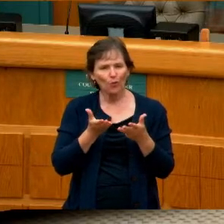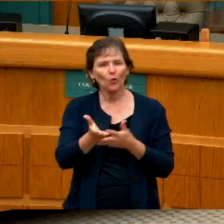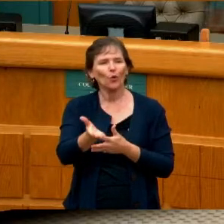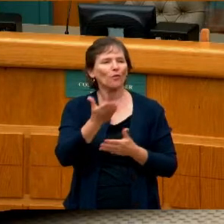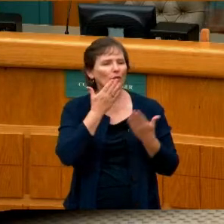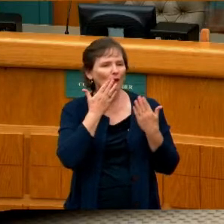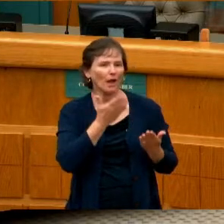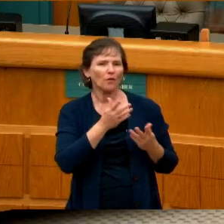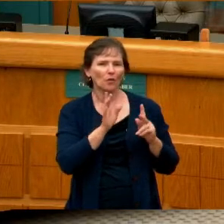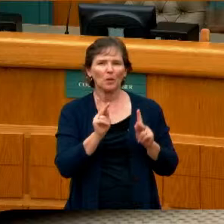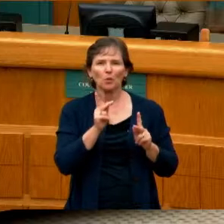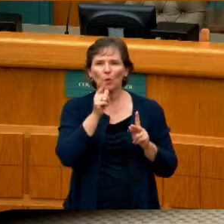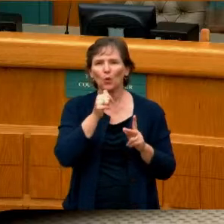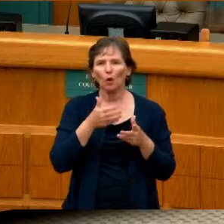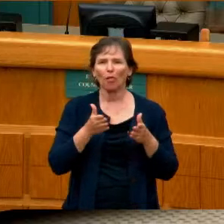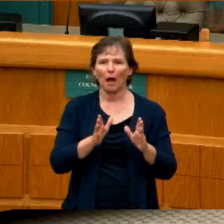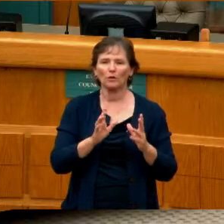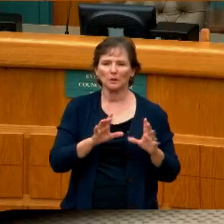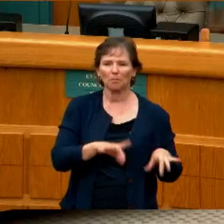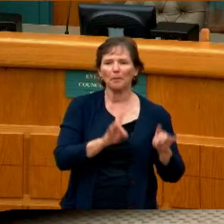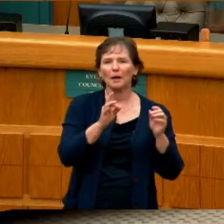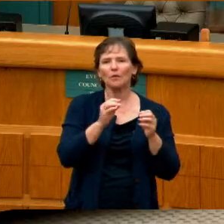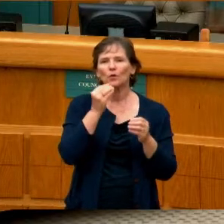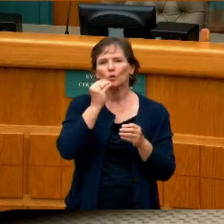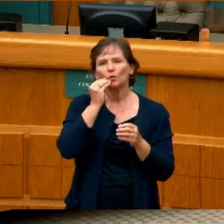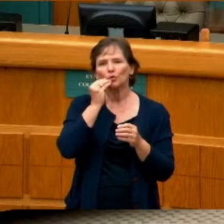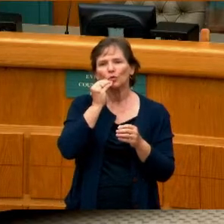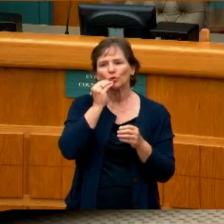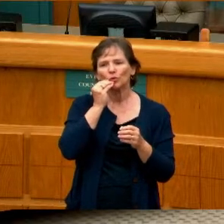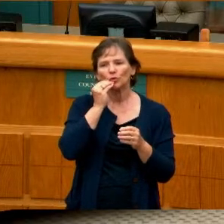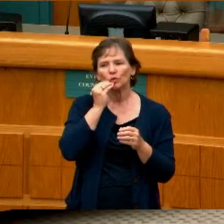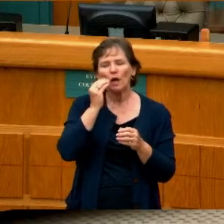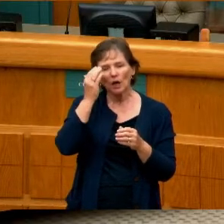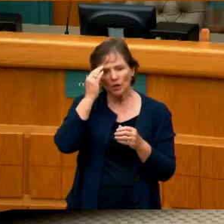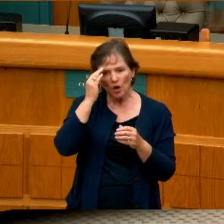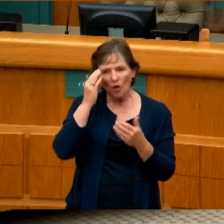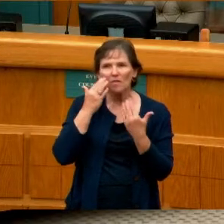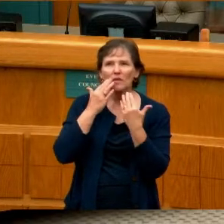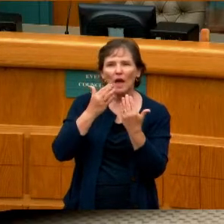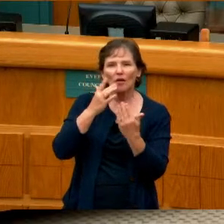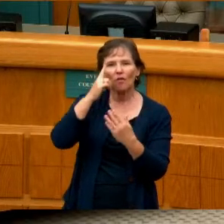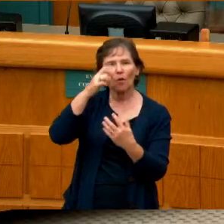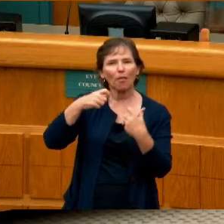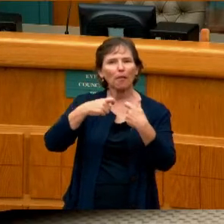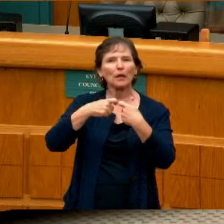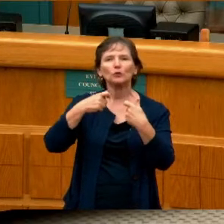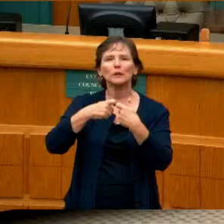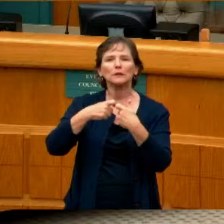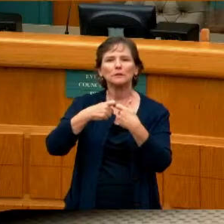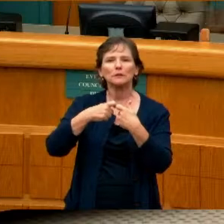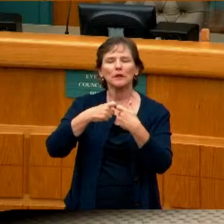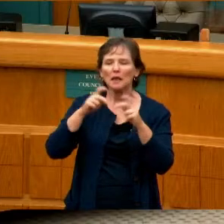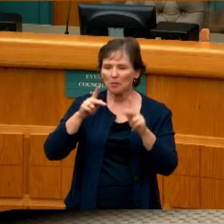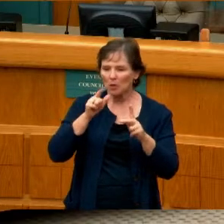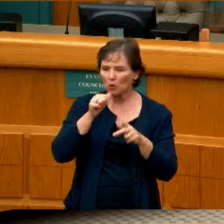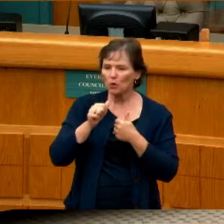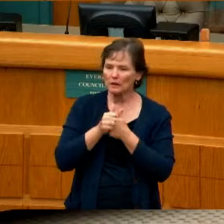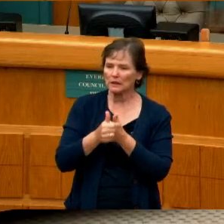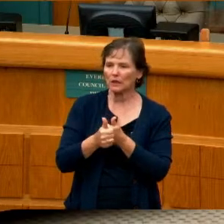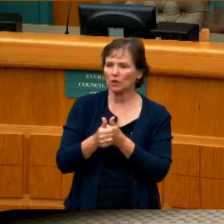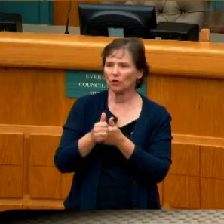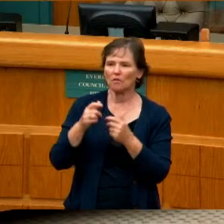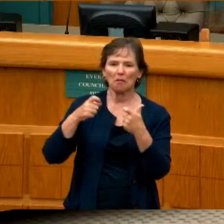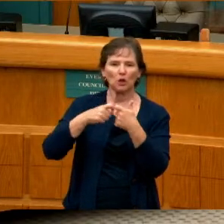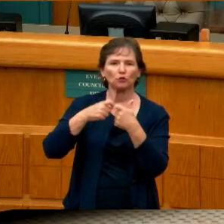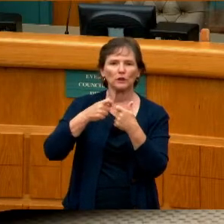at your favorite restaurant. I'm grateful for the people that are always working to keep the lights on, the power up,